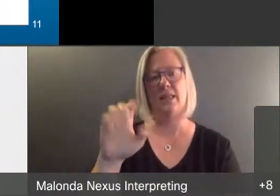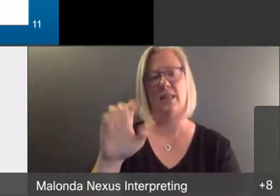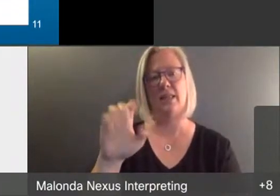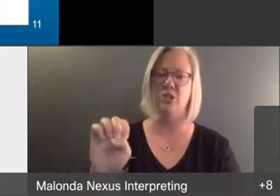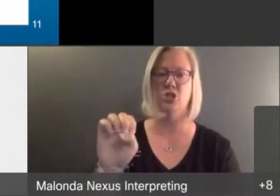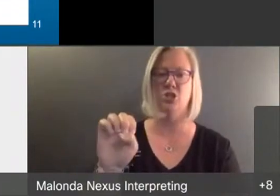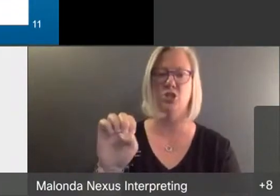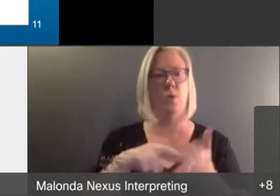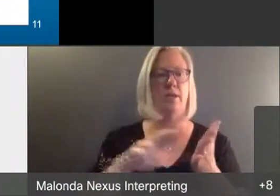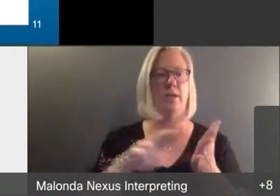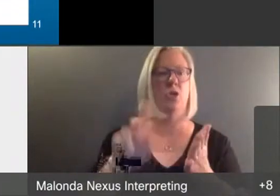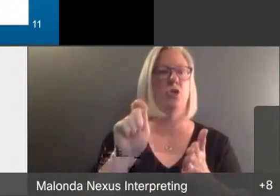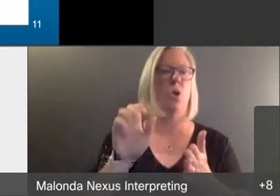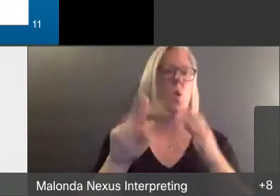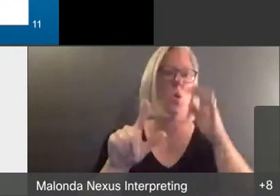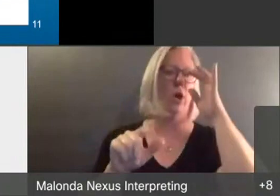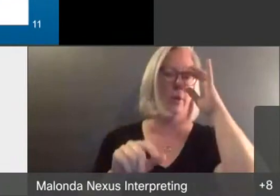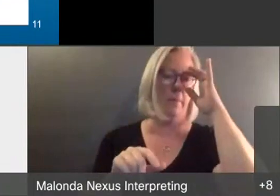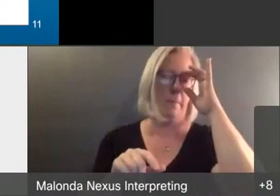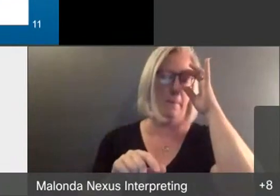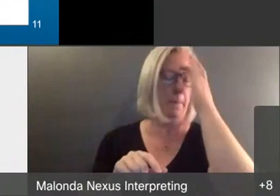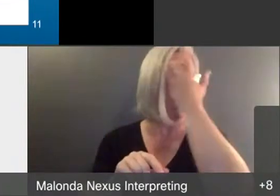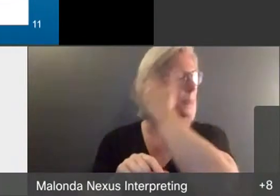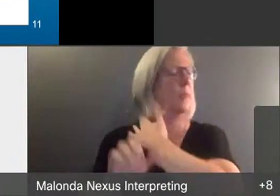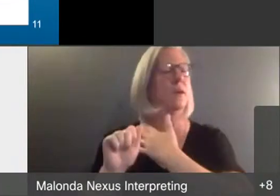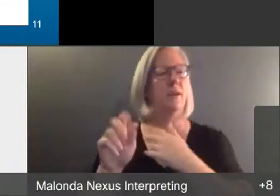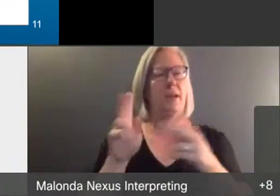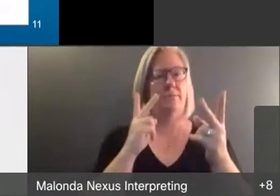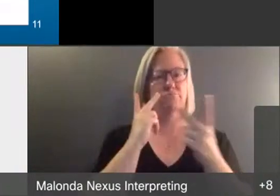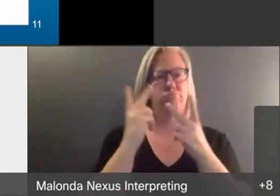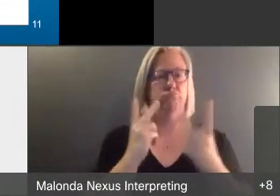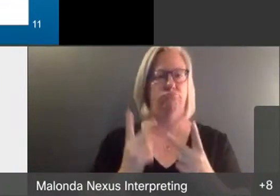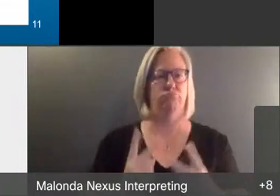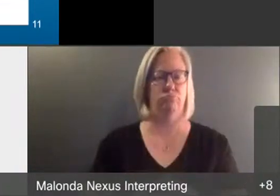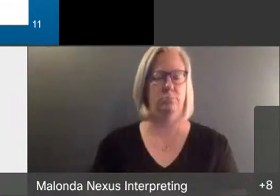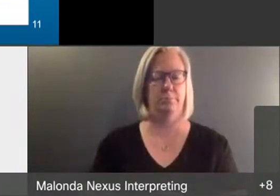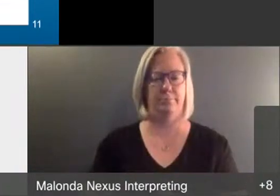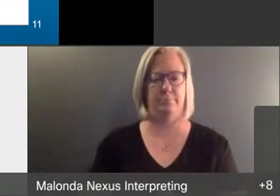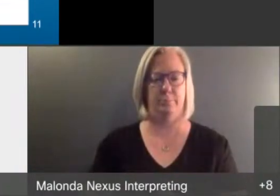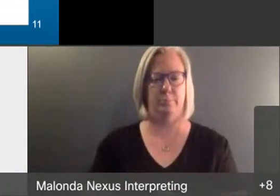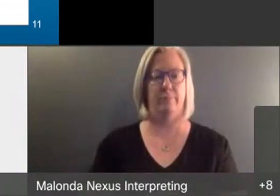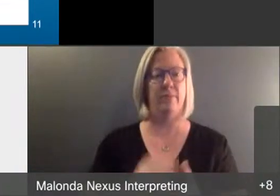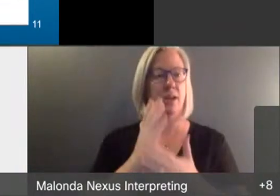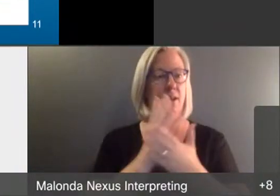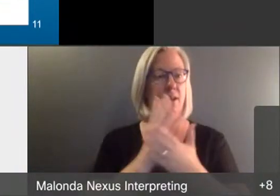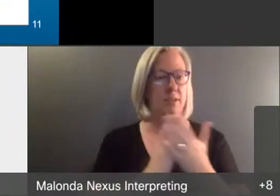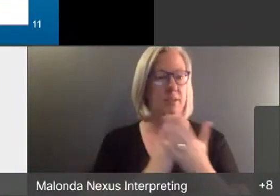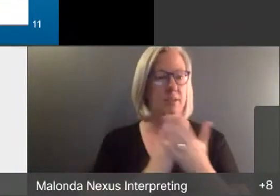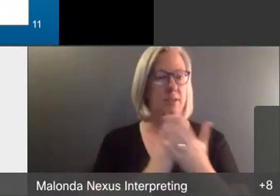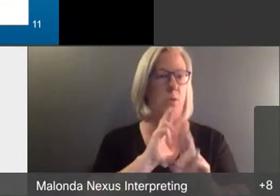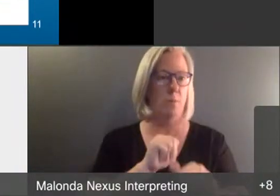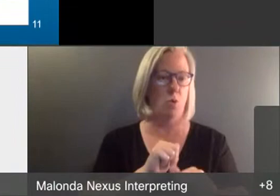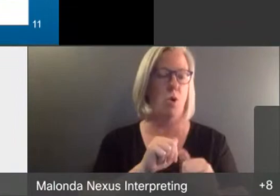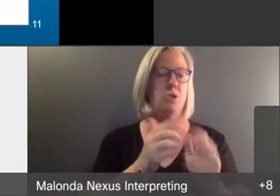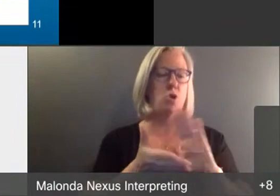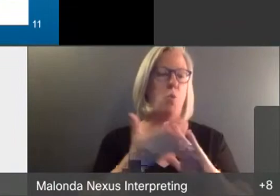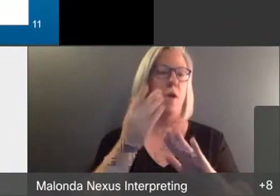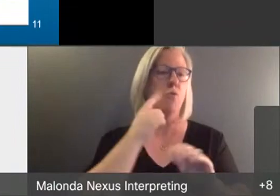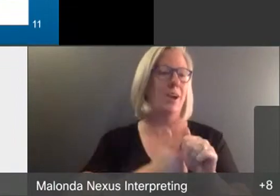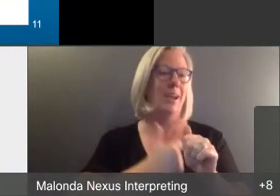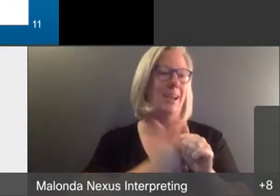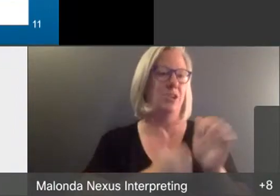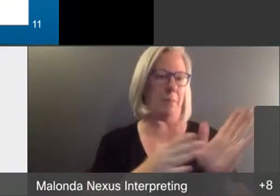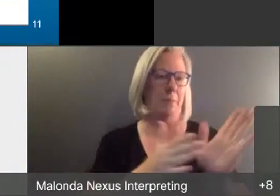and you can go through and look through those different reports that are generated. Similar reports are run for each proposed plan that's subject to a technical review.